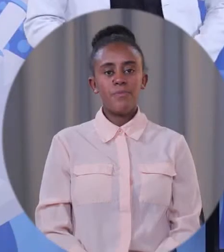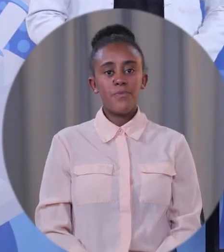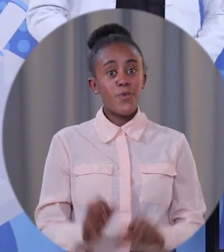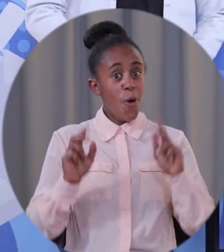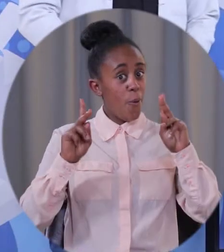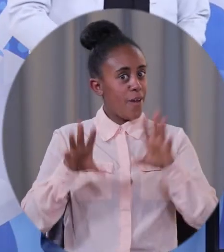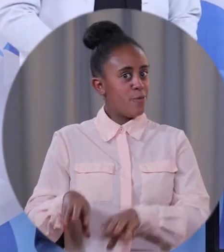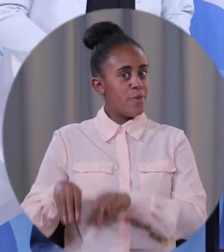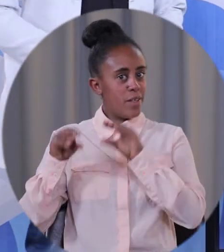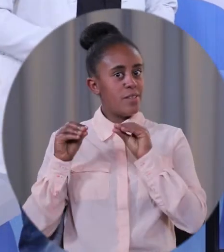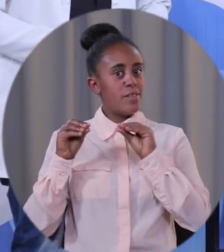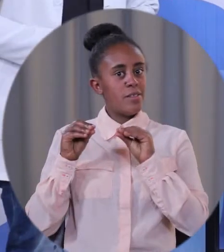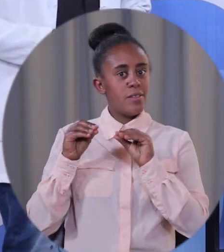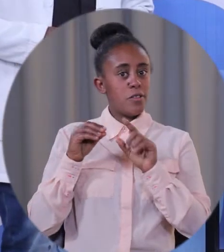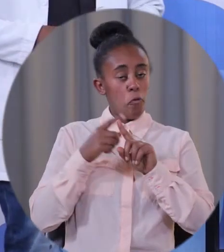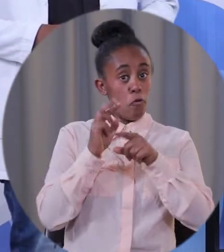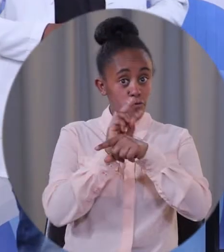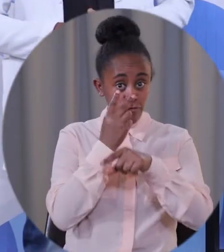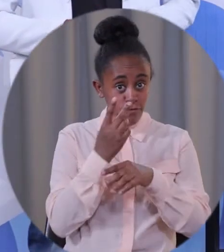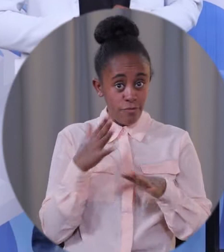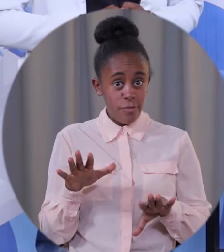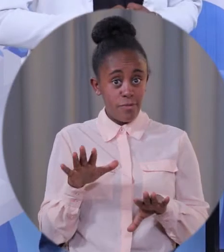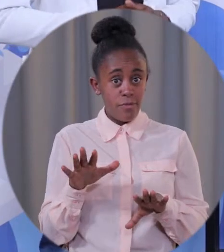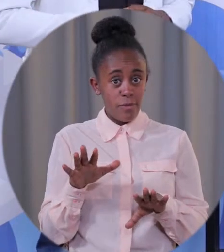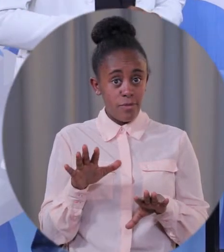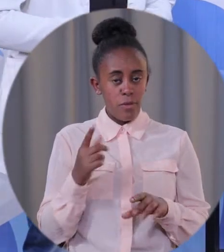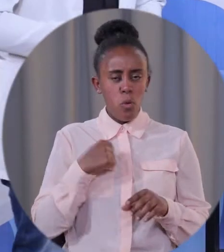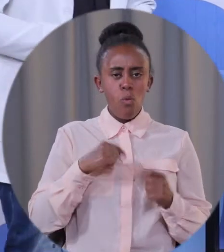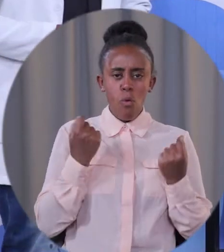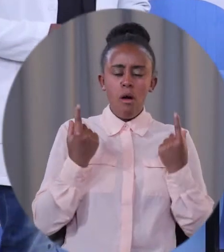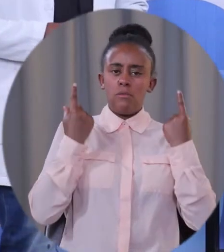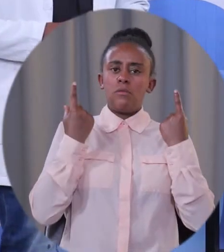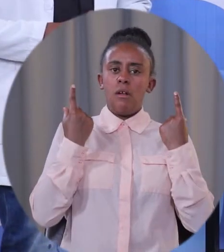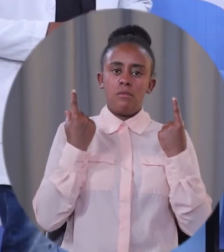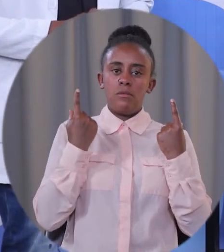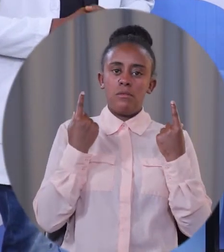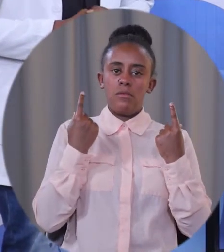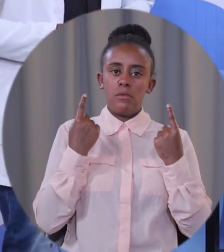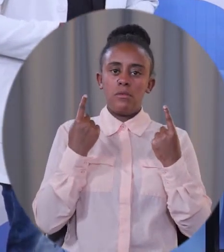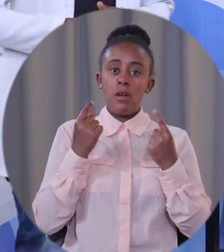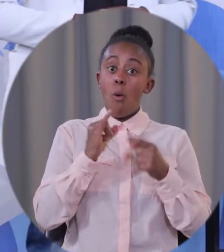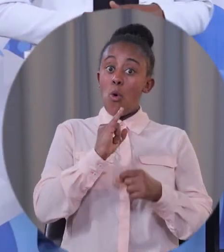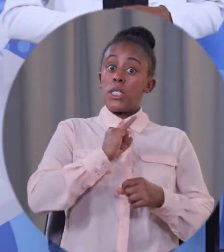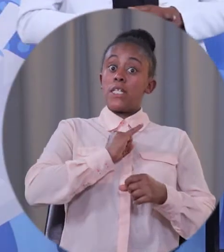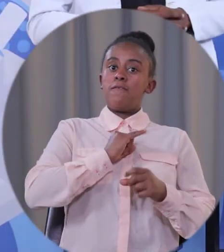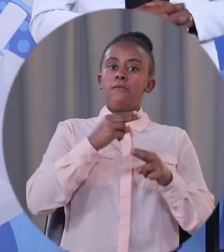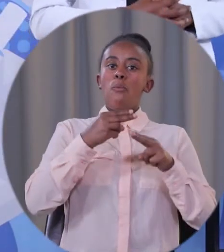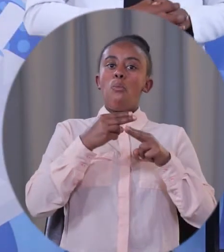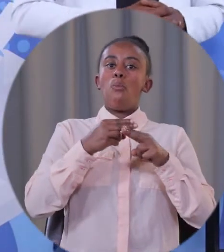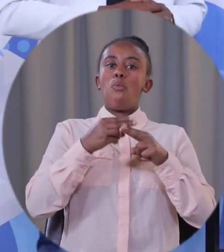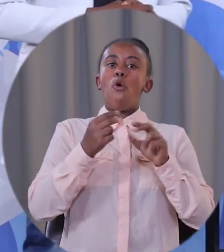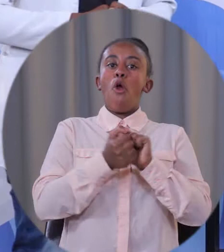Okay, students, from the video, we can understand that possessive pronouns